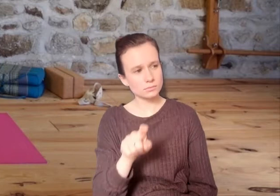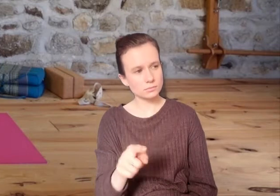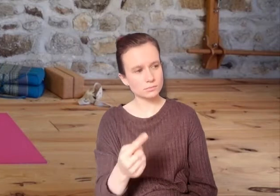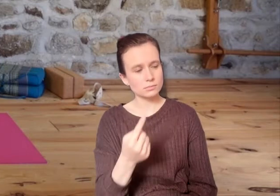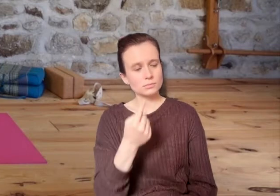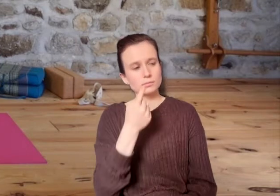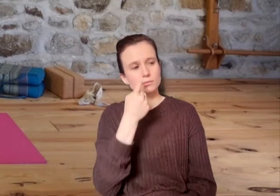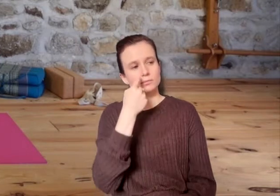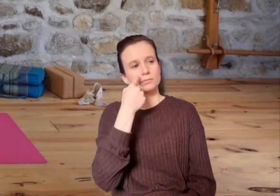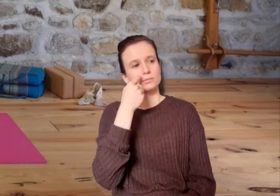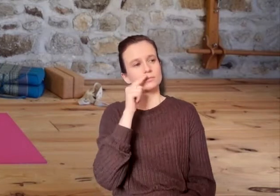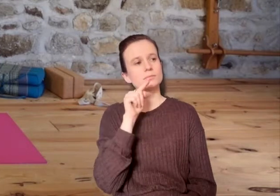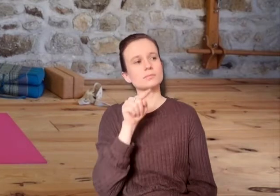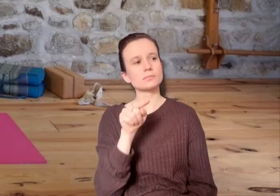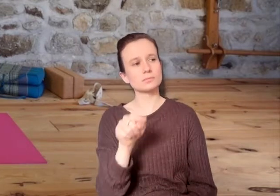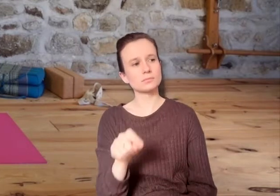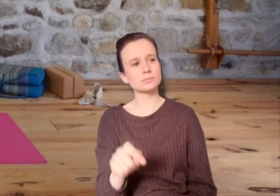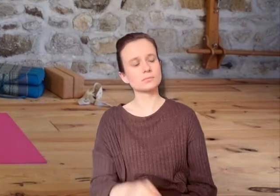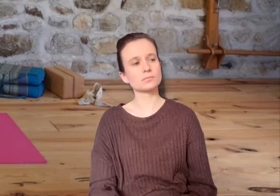Nice, even, cyclical breaths.